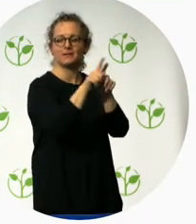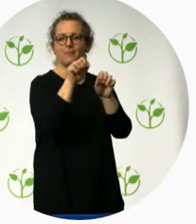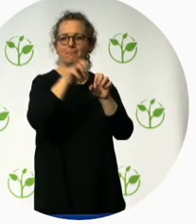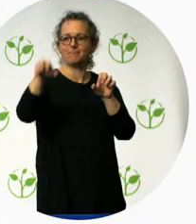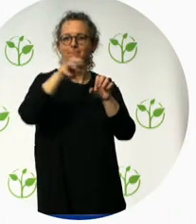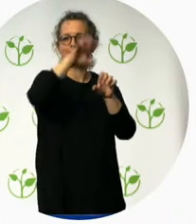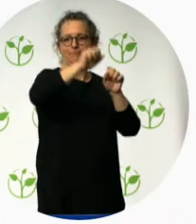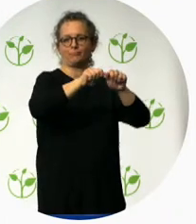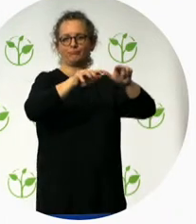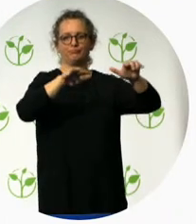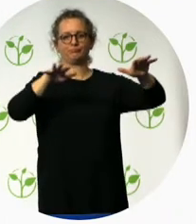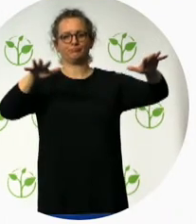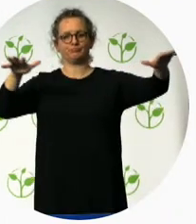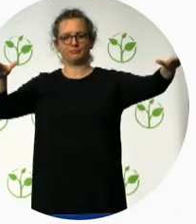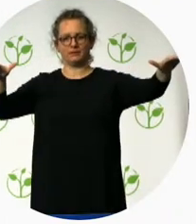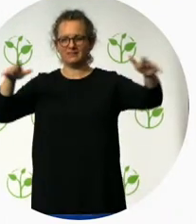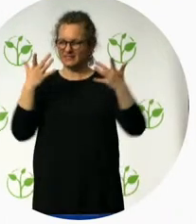was trained around more than